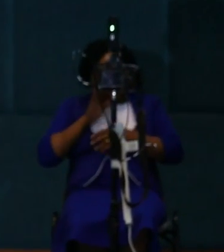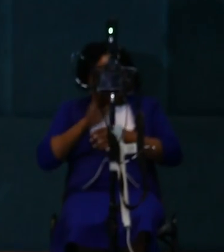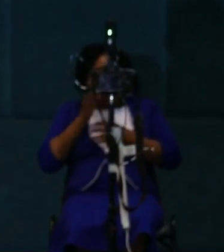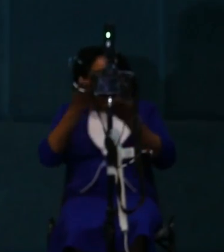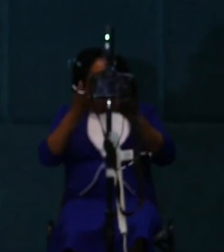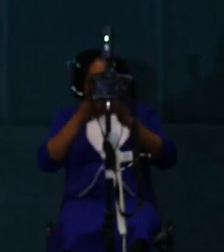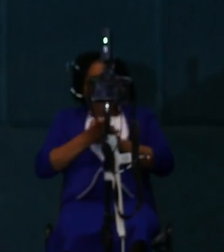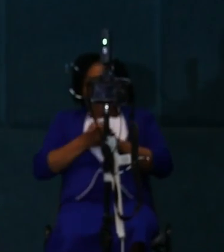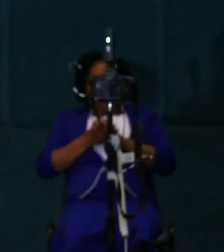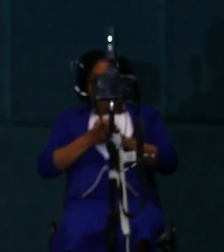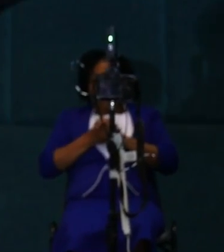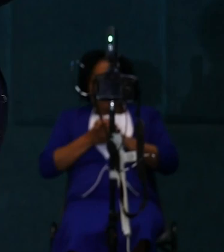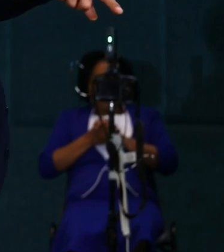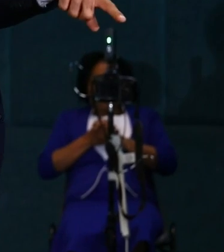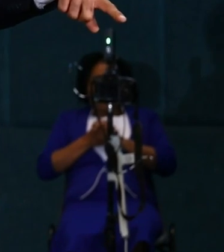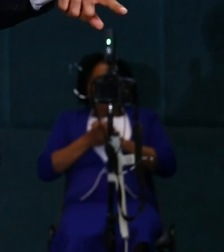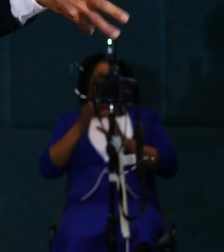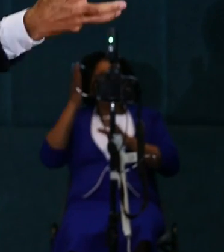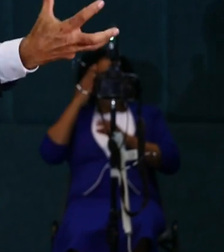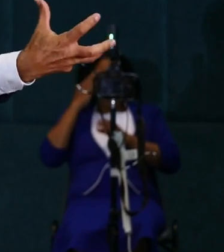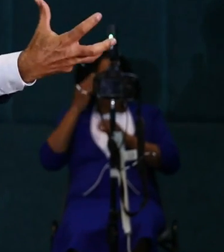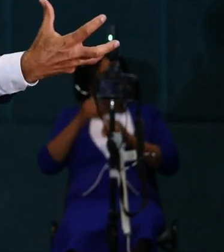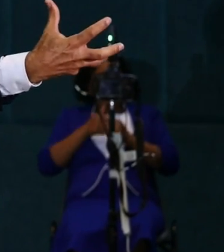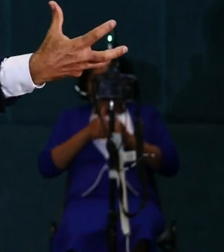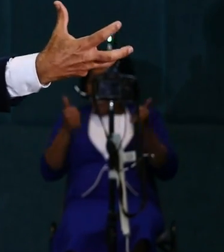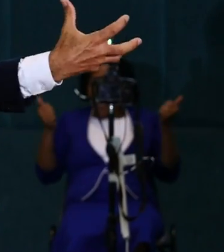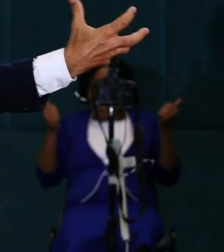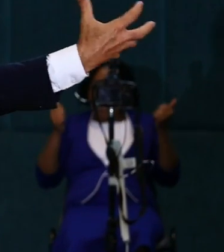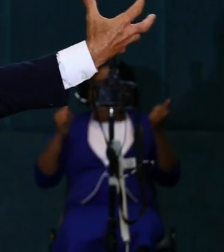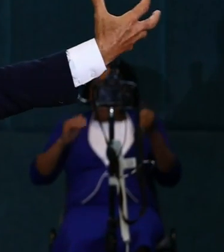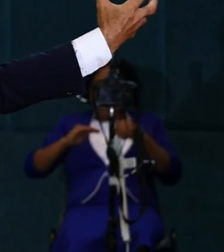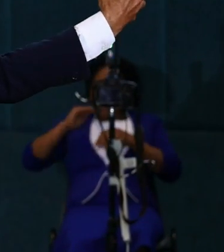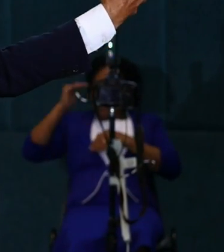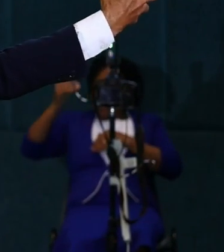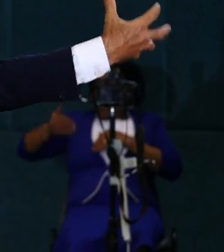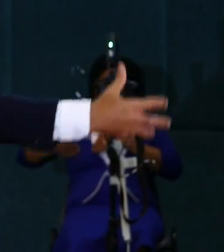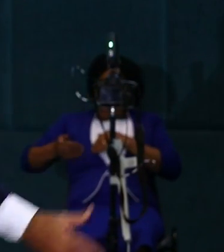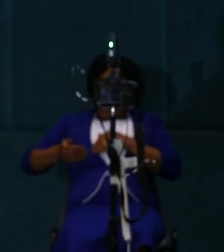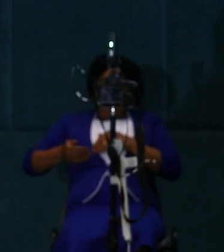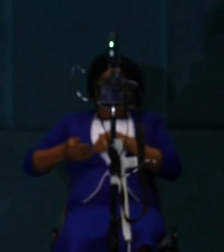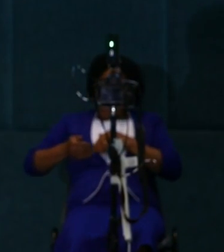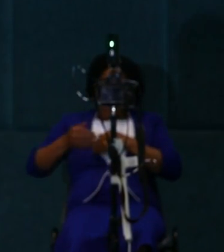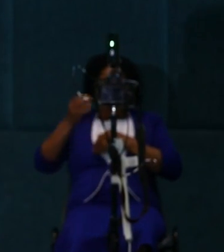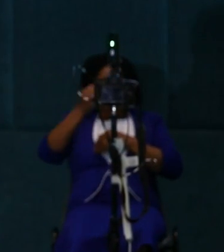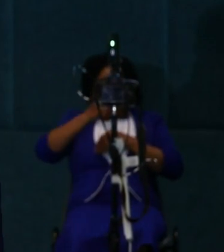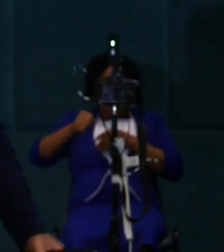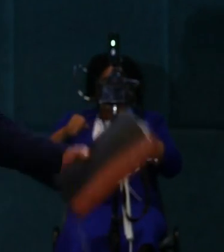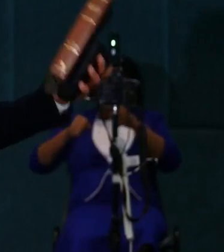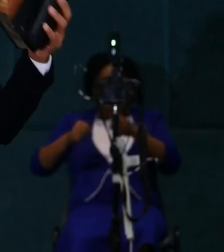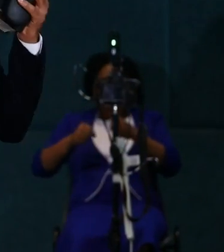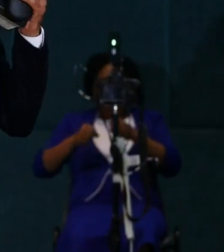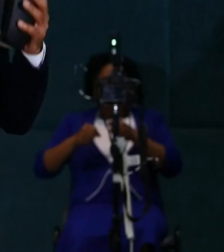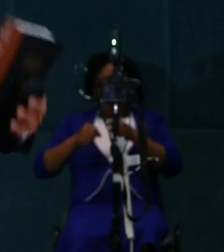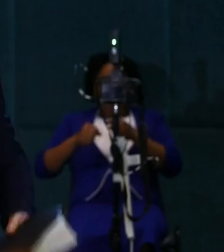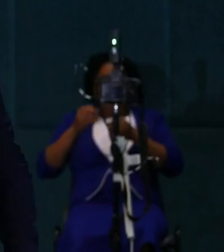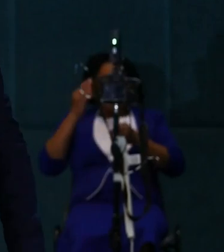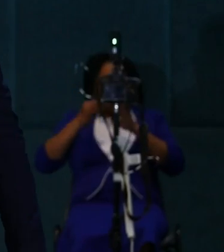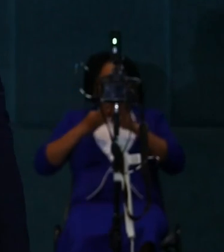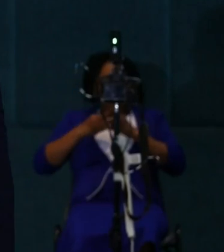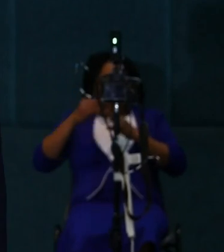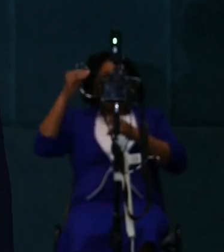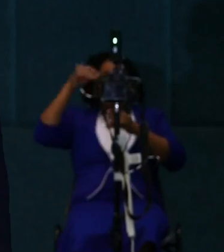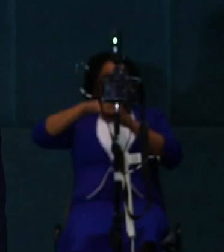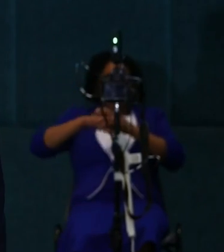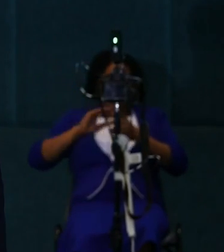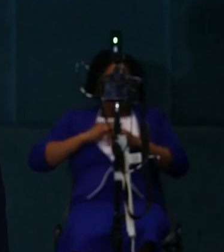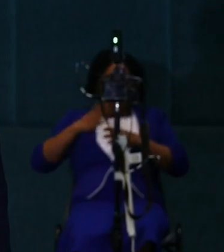Amen. Amen. He knows that the cities are fortified. And therefore, if we put our trust